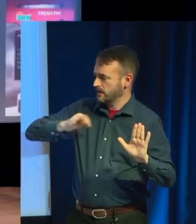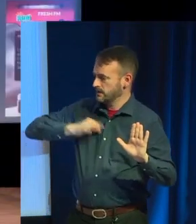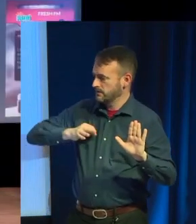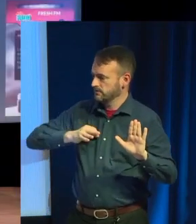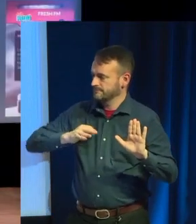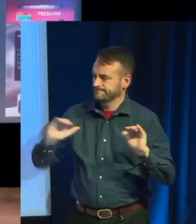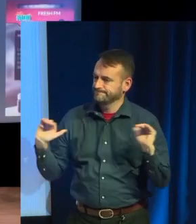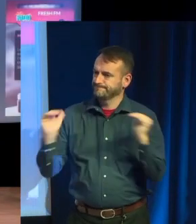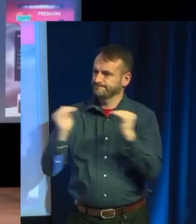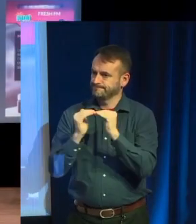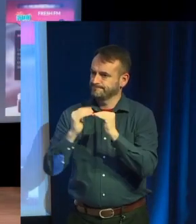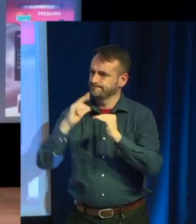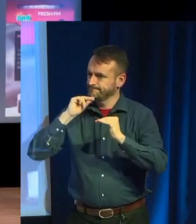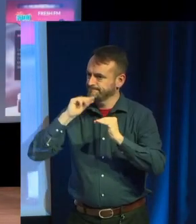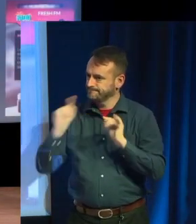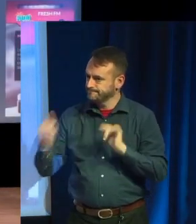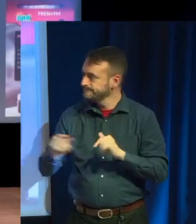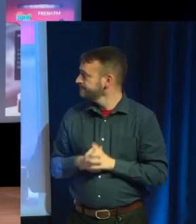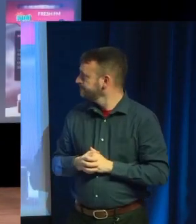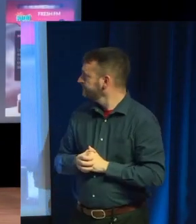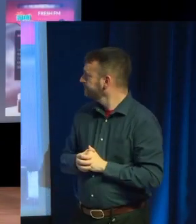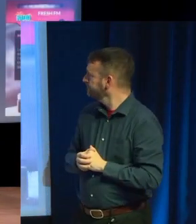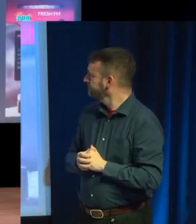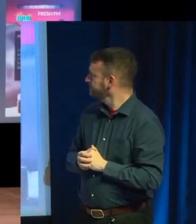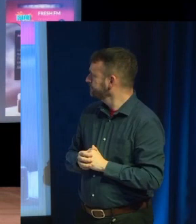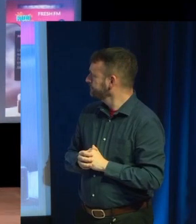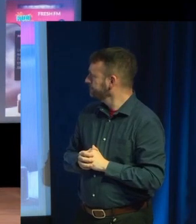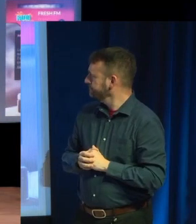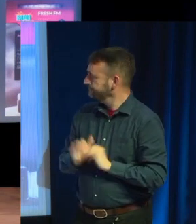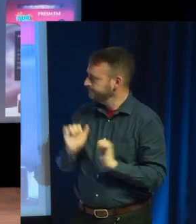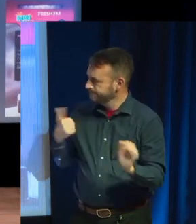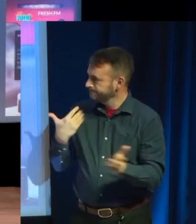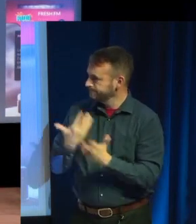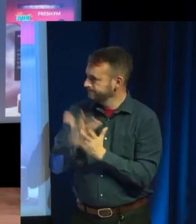it. Okay, so to round up,